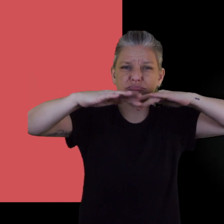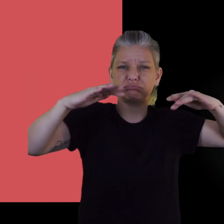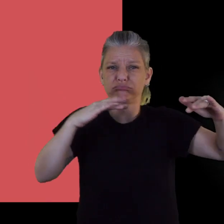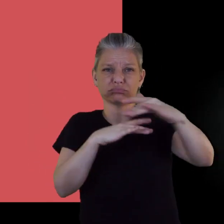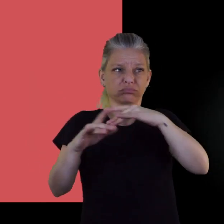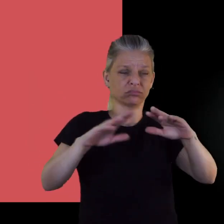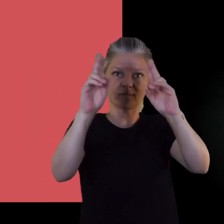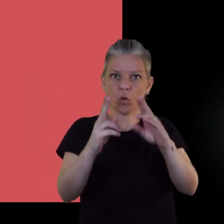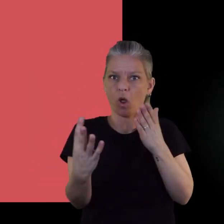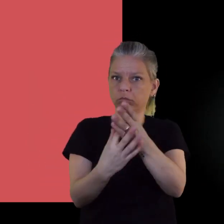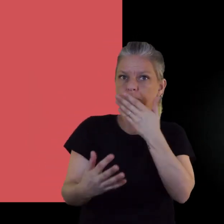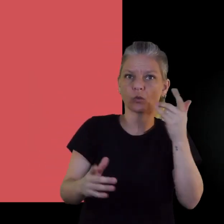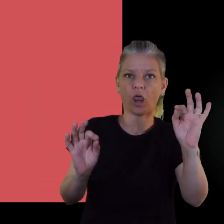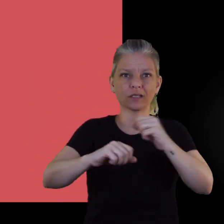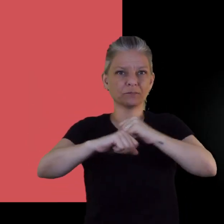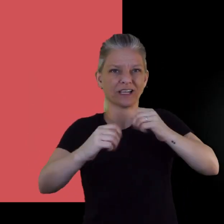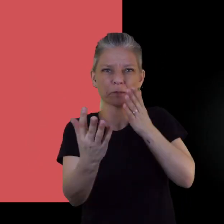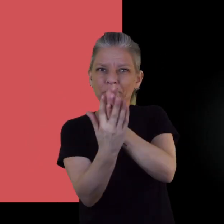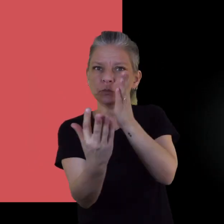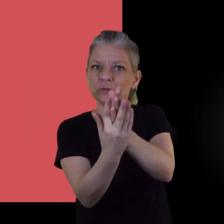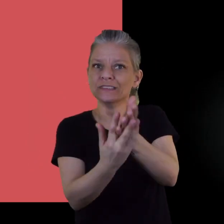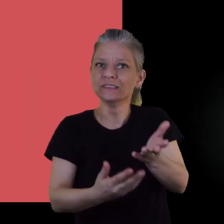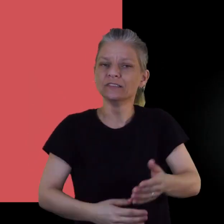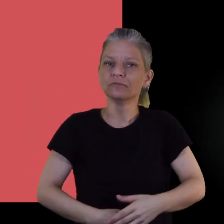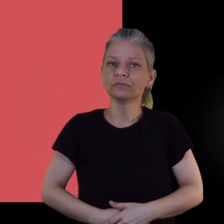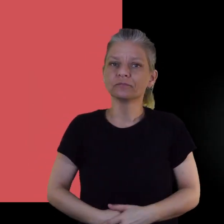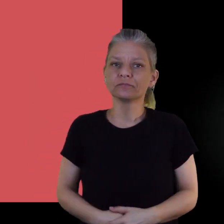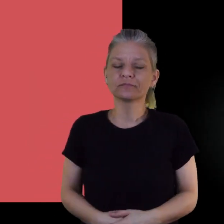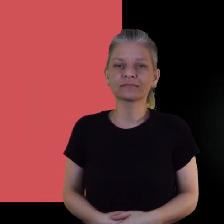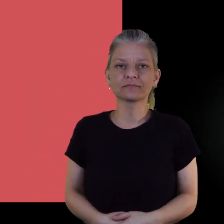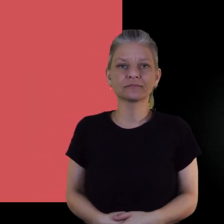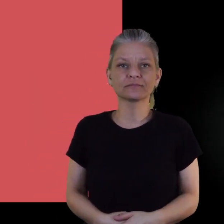tessellation, formless like the space in between.